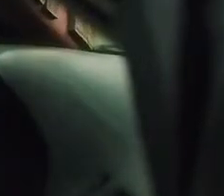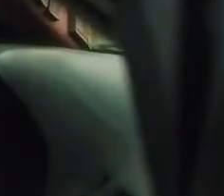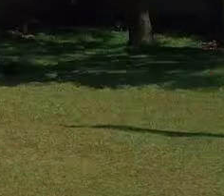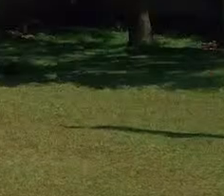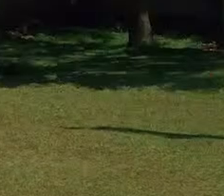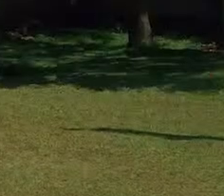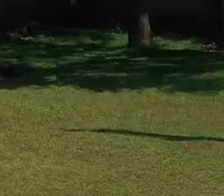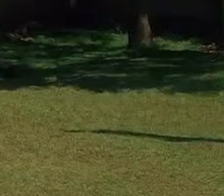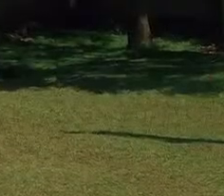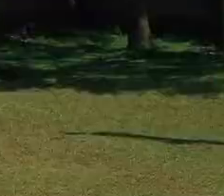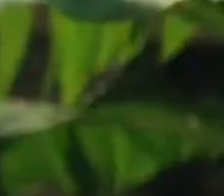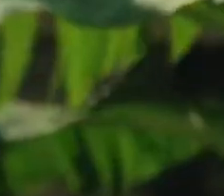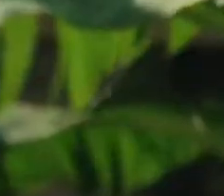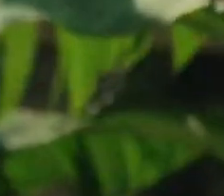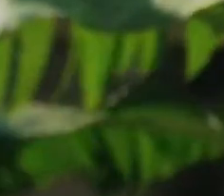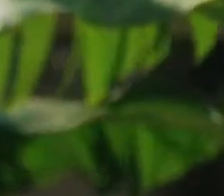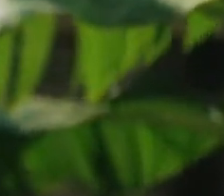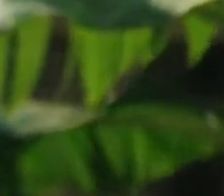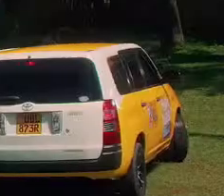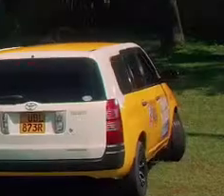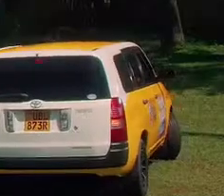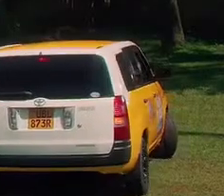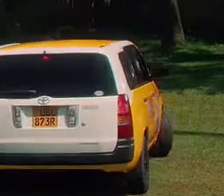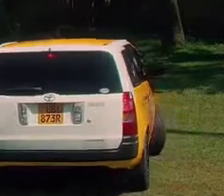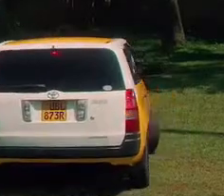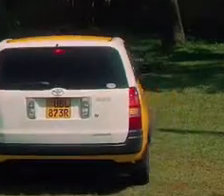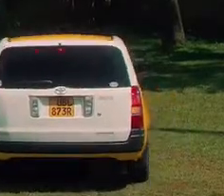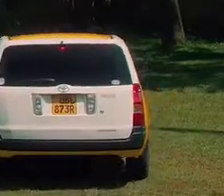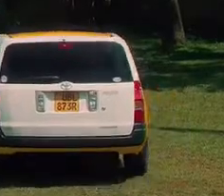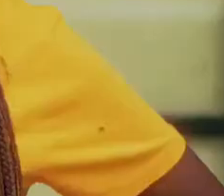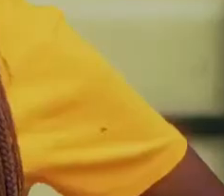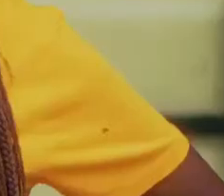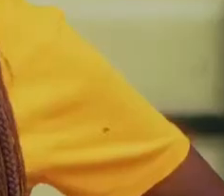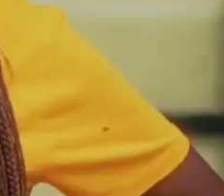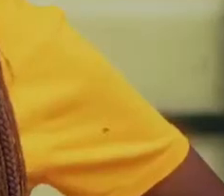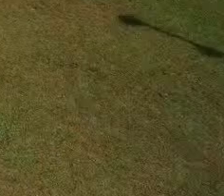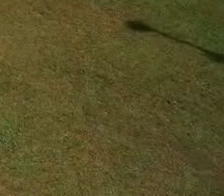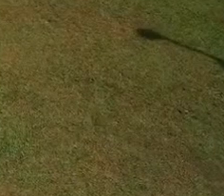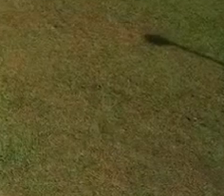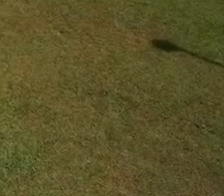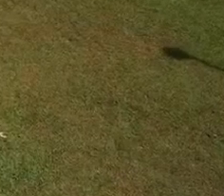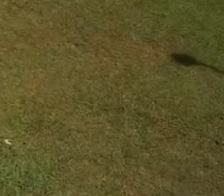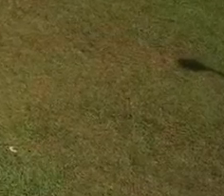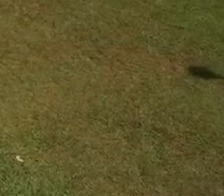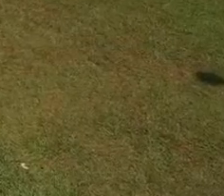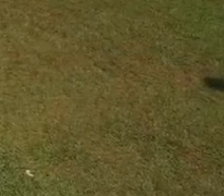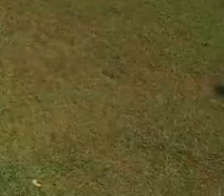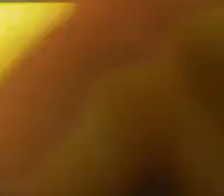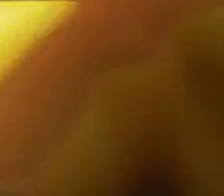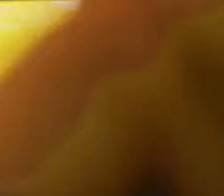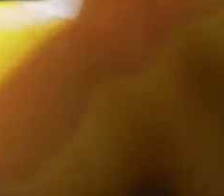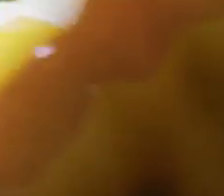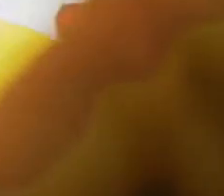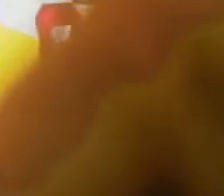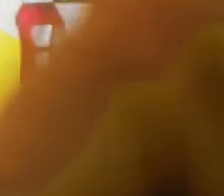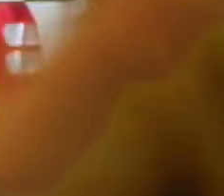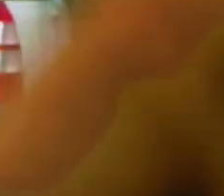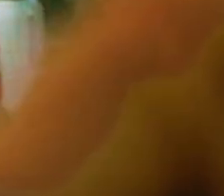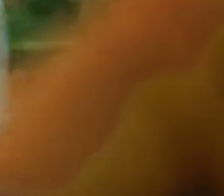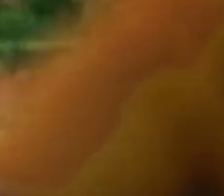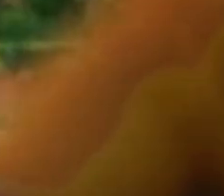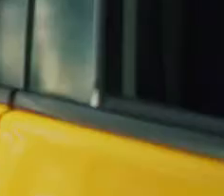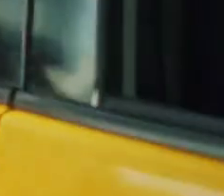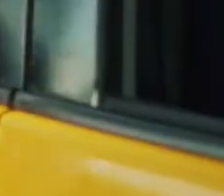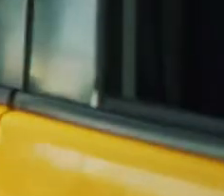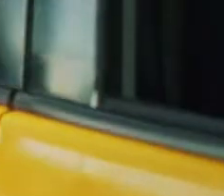My worker, now come and see for yourself. See my worker that I got with